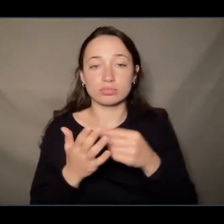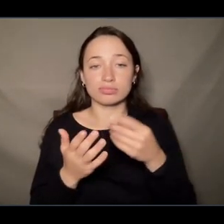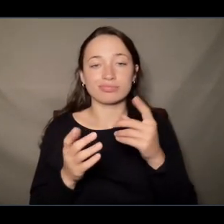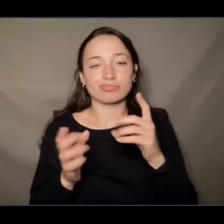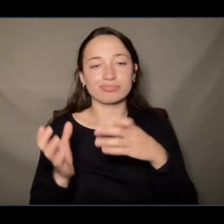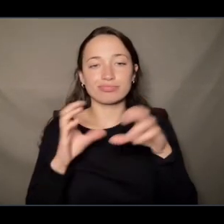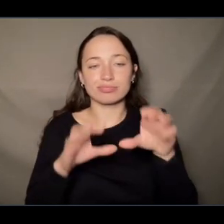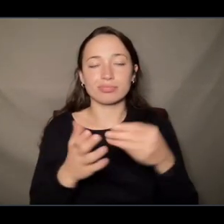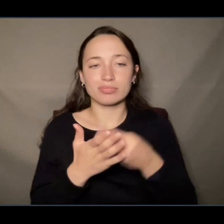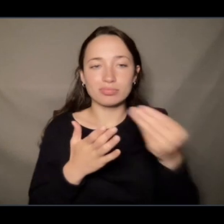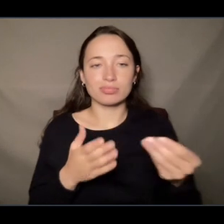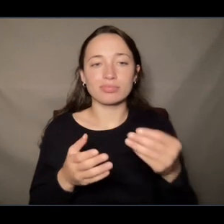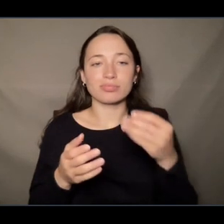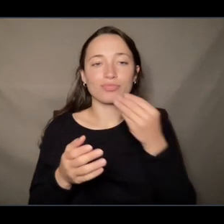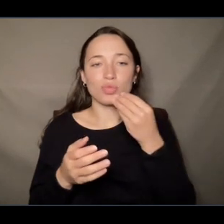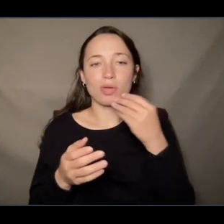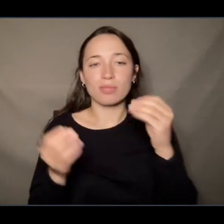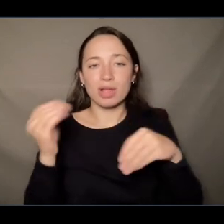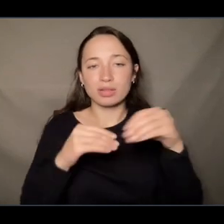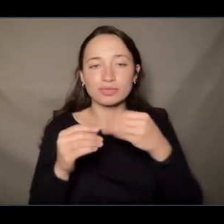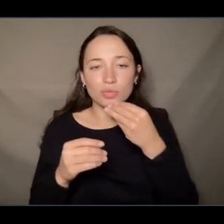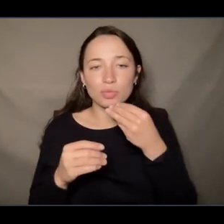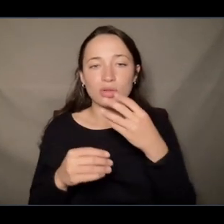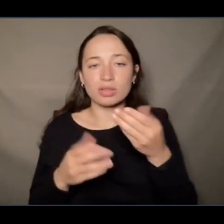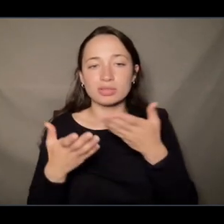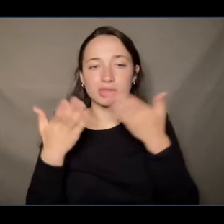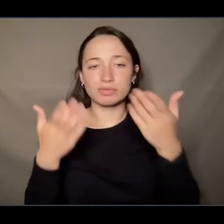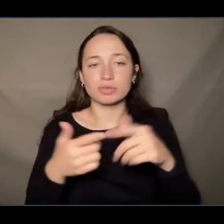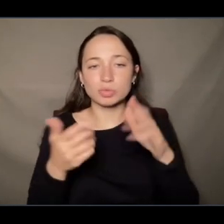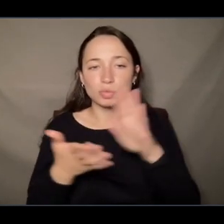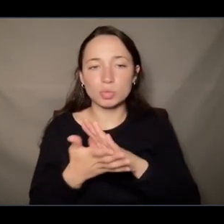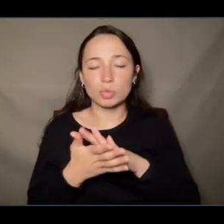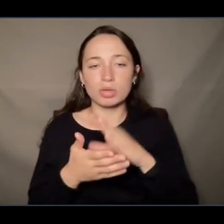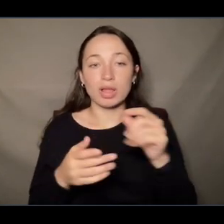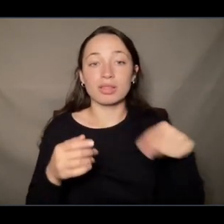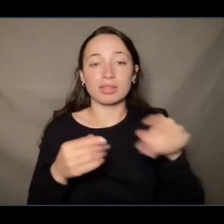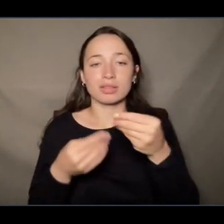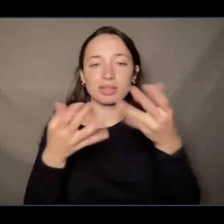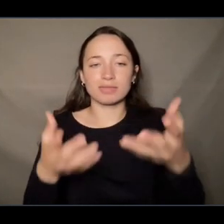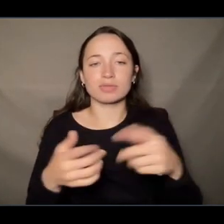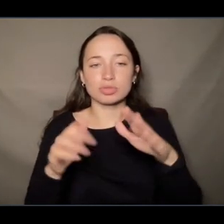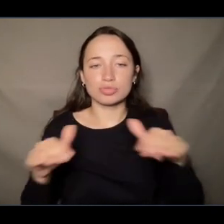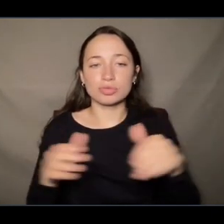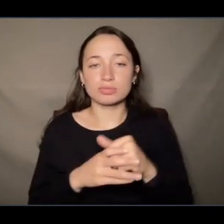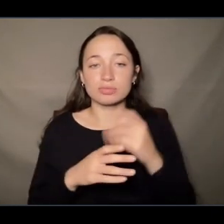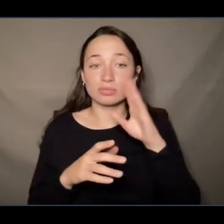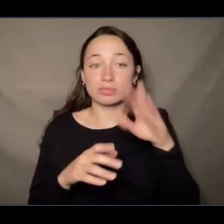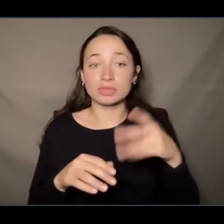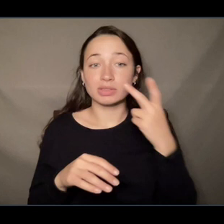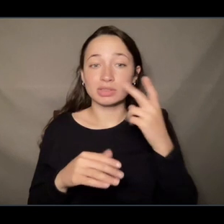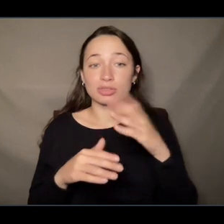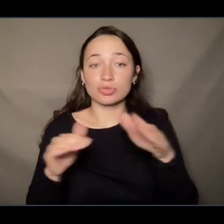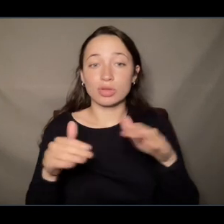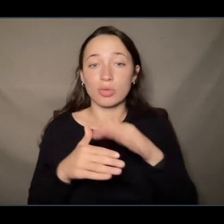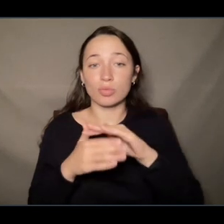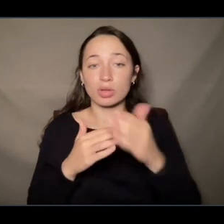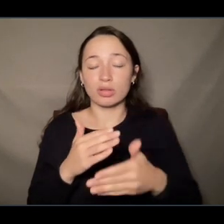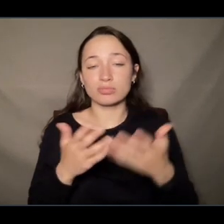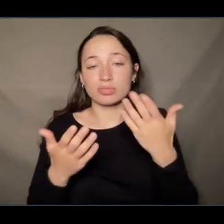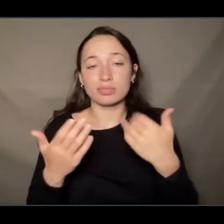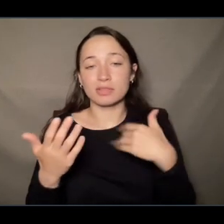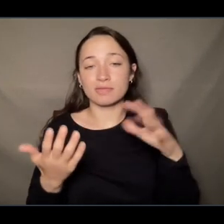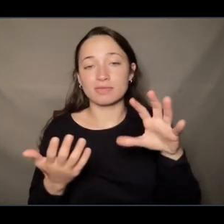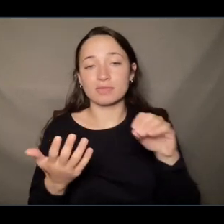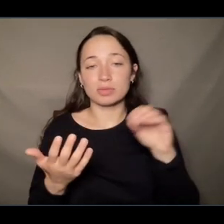food. We package that food up and we deliver it to the schools. They get right to the children. And what we know is that if we feed these children